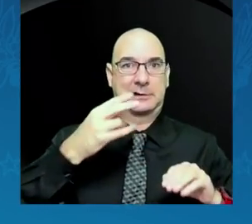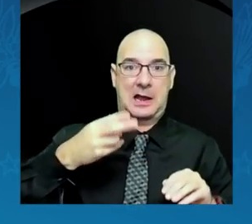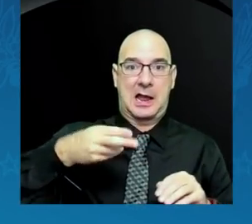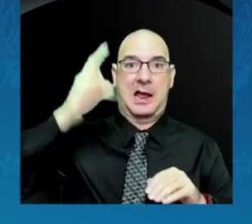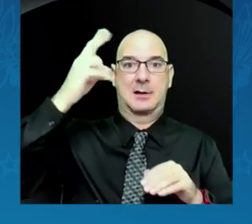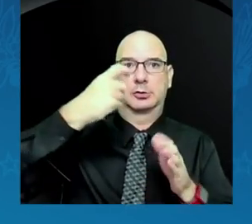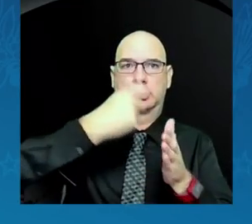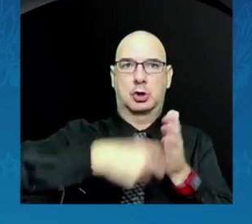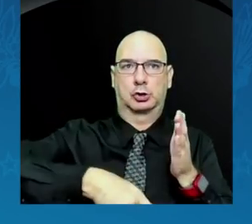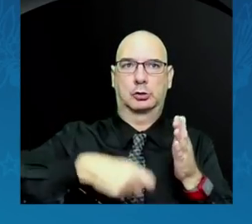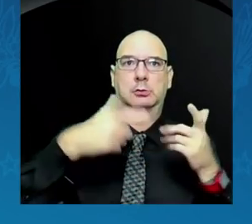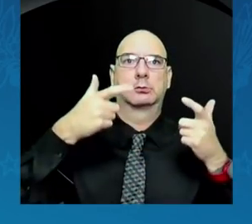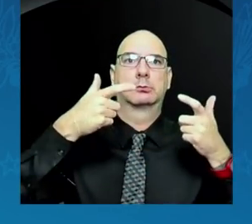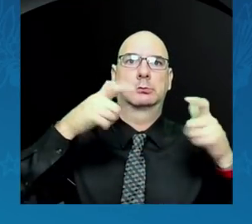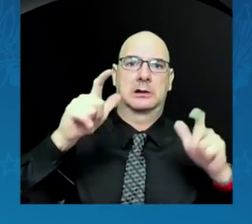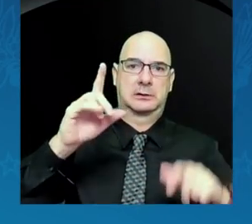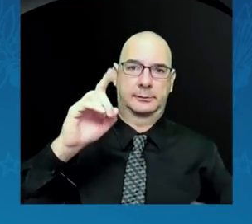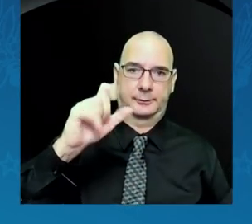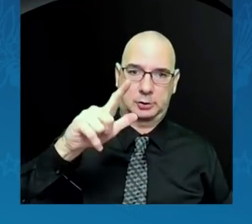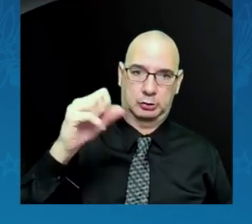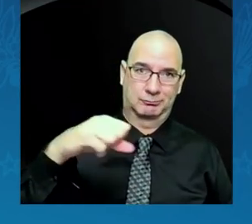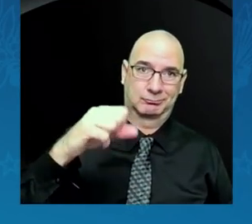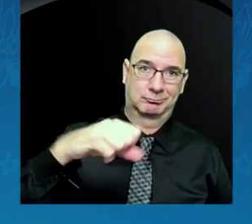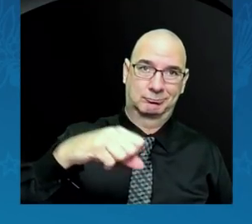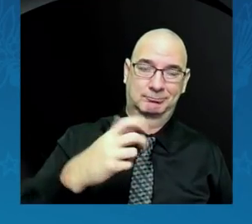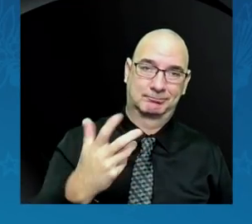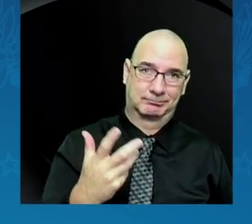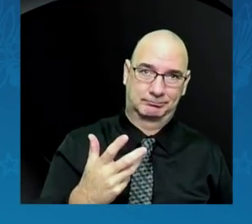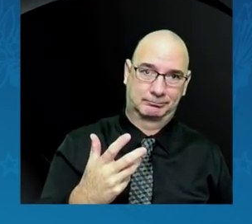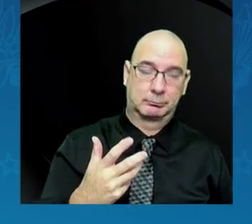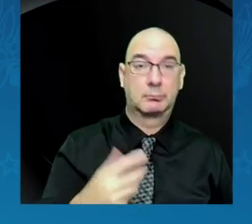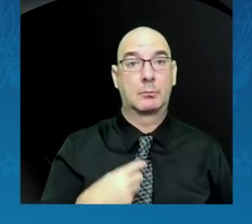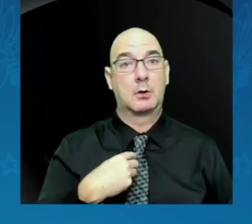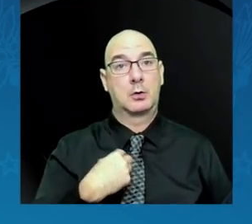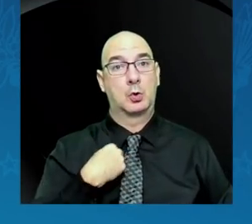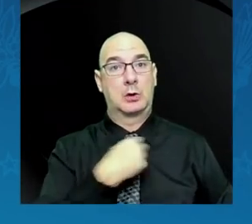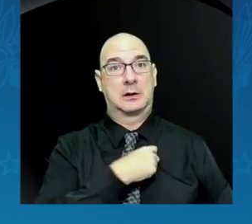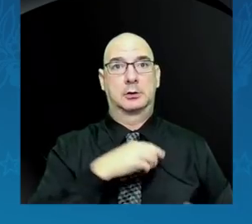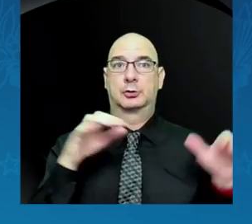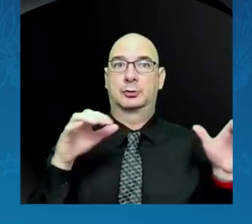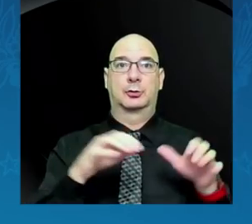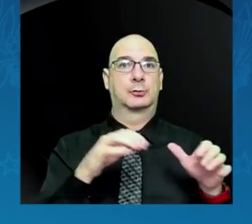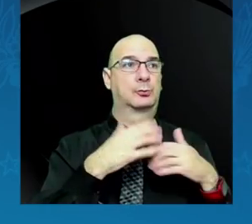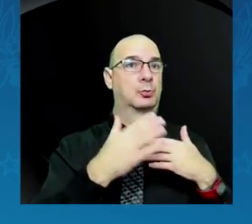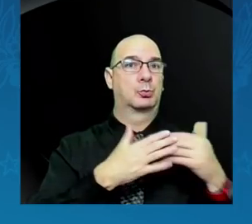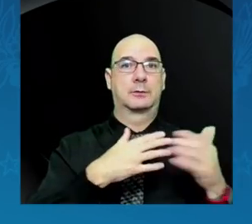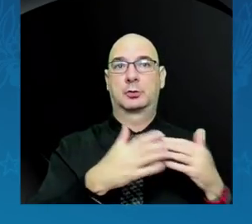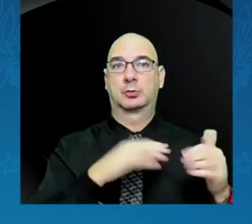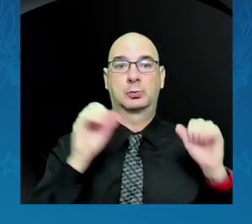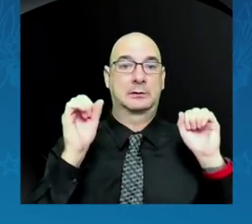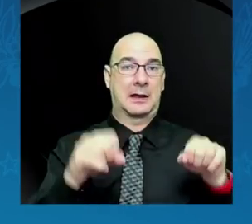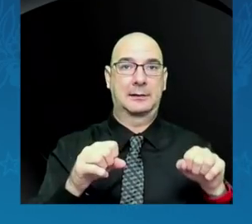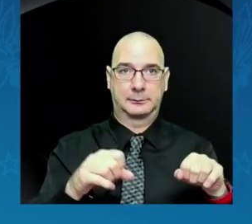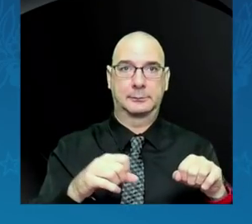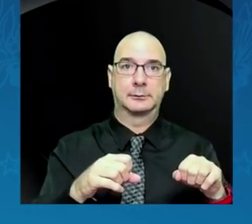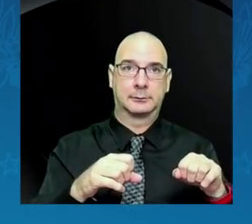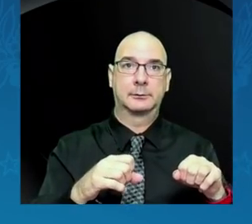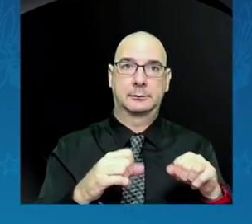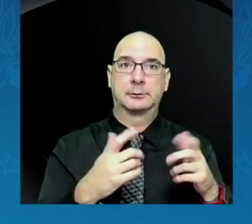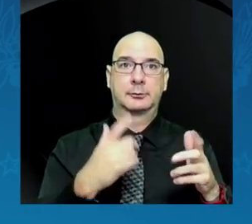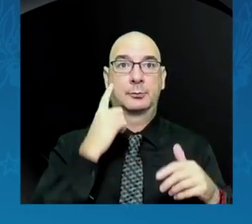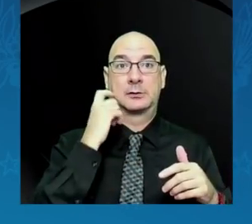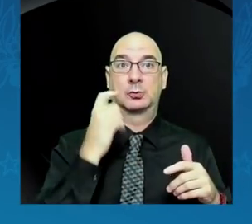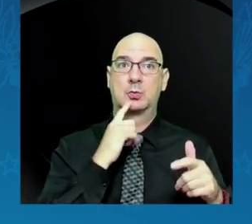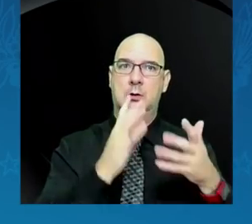deal. And so we are doing what we can, making it probably one of our highest priorities. I talk to the president about